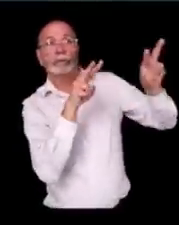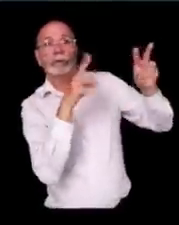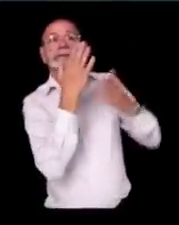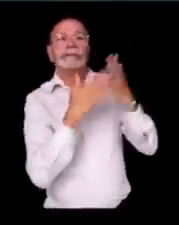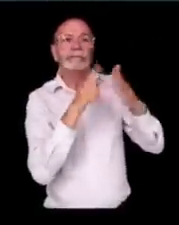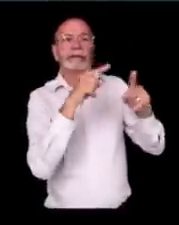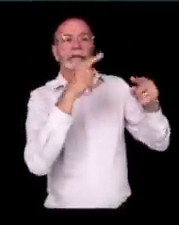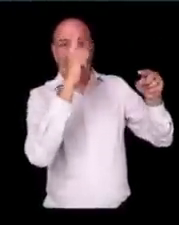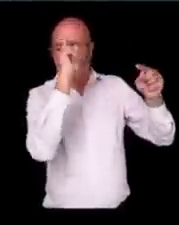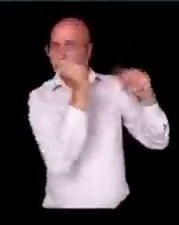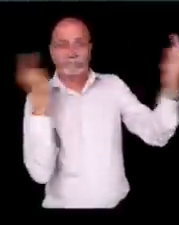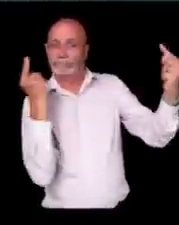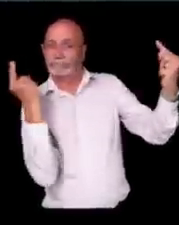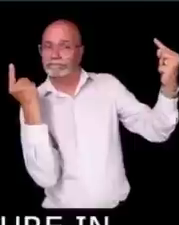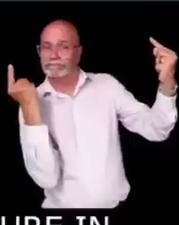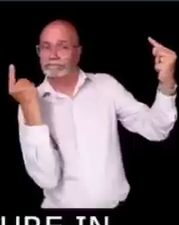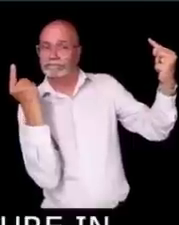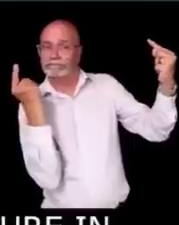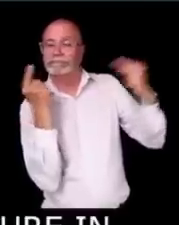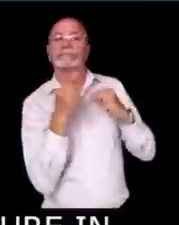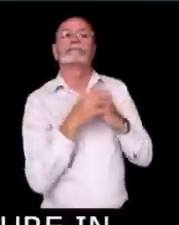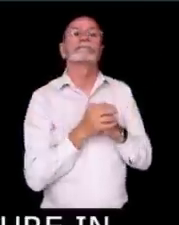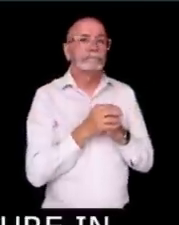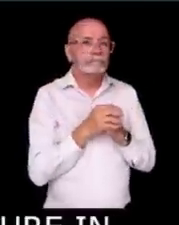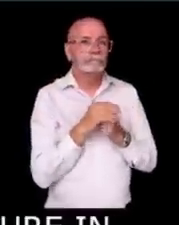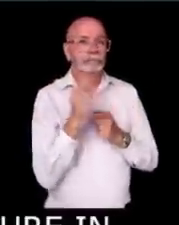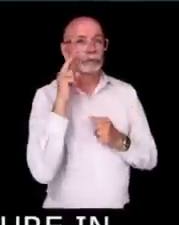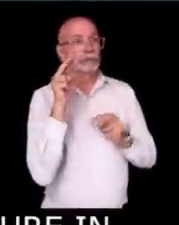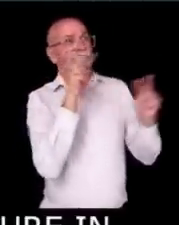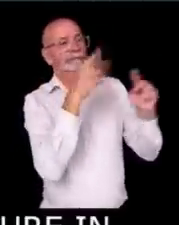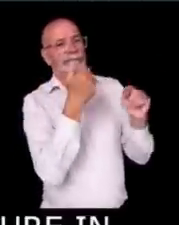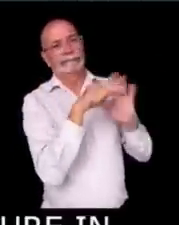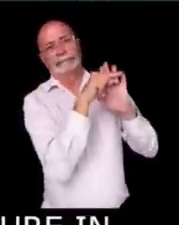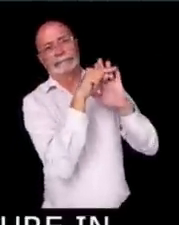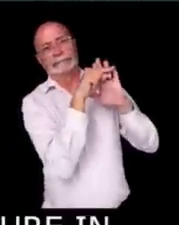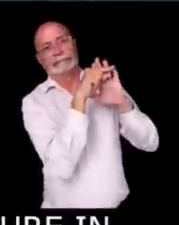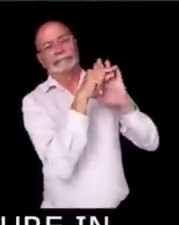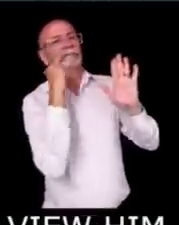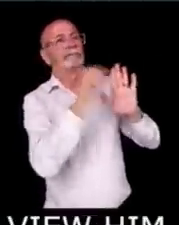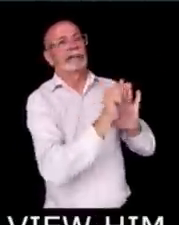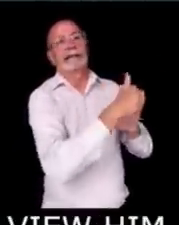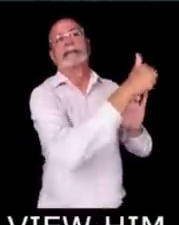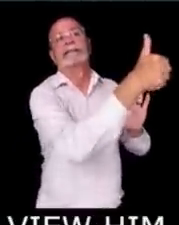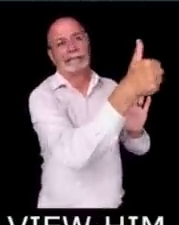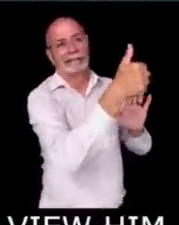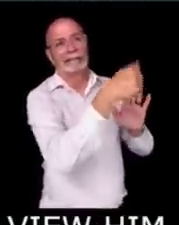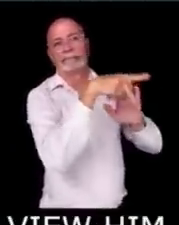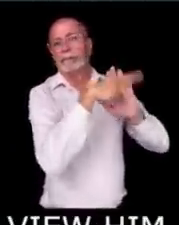his political opponents, people who view him negatively on other aspects of his legacy,